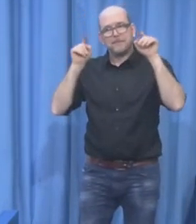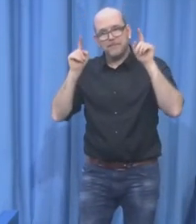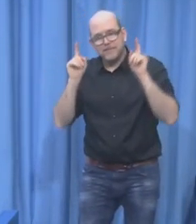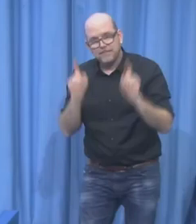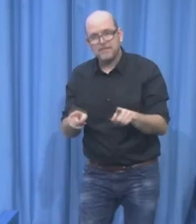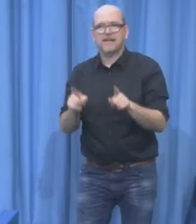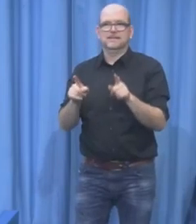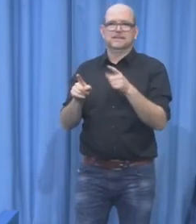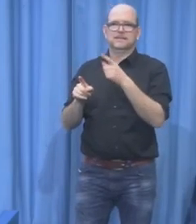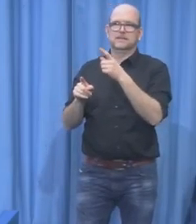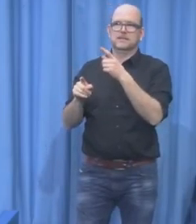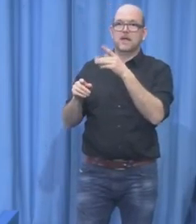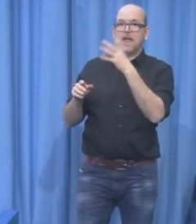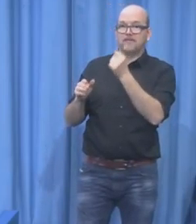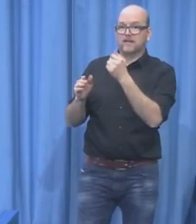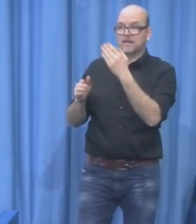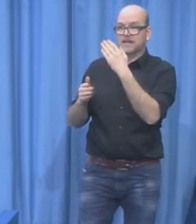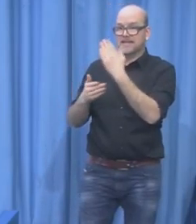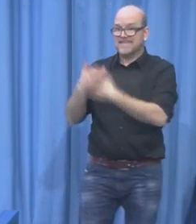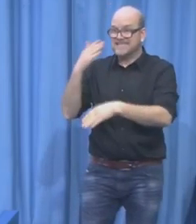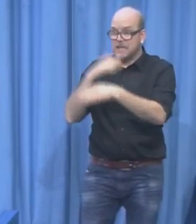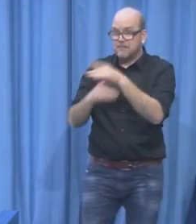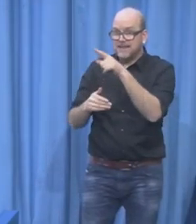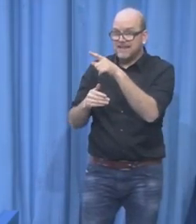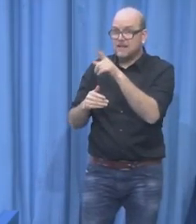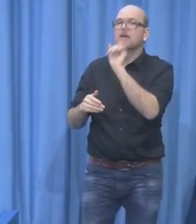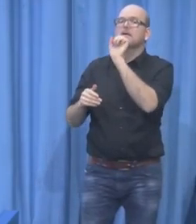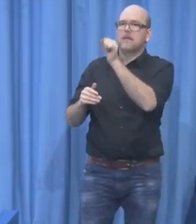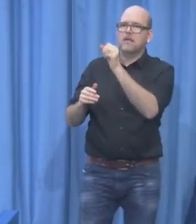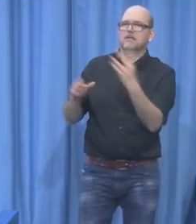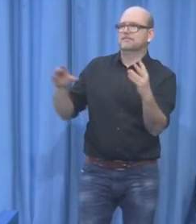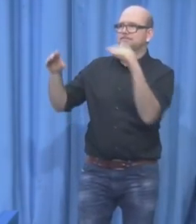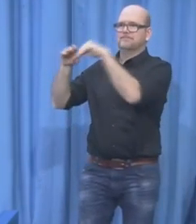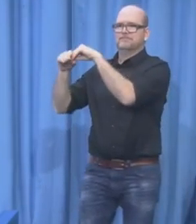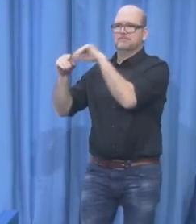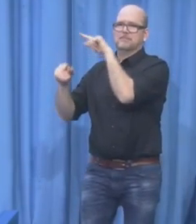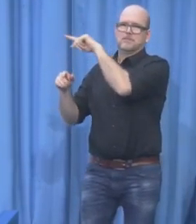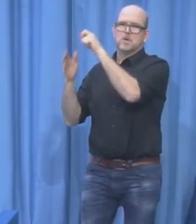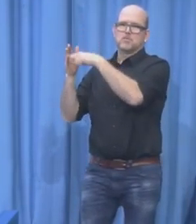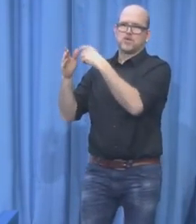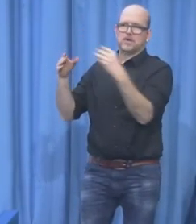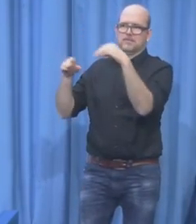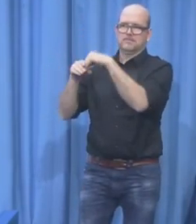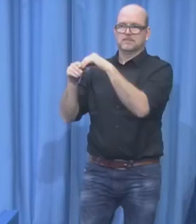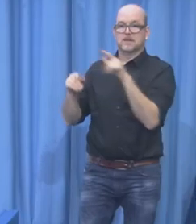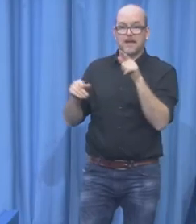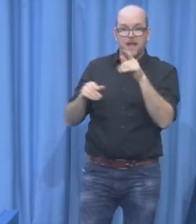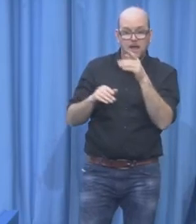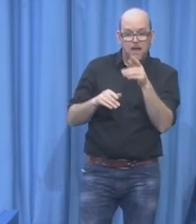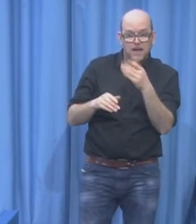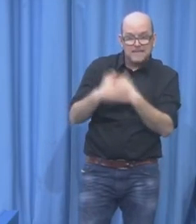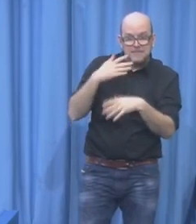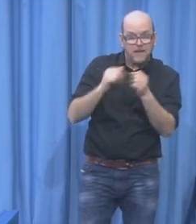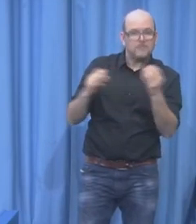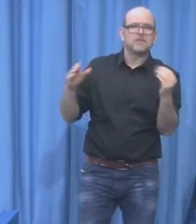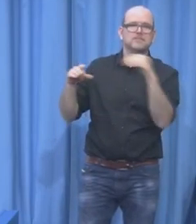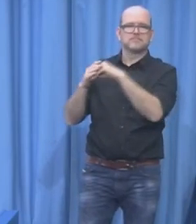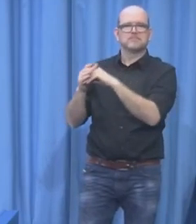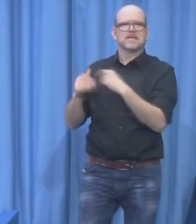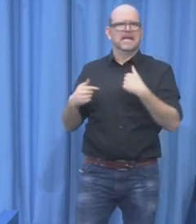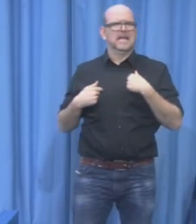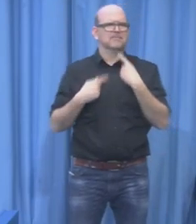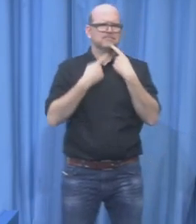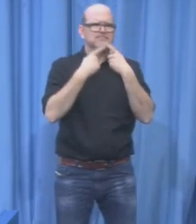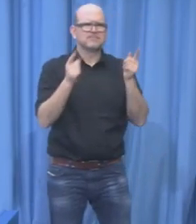university student. And they have to have a disability. So I use the term disability very broadly. It could be